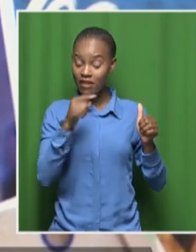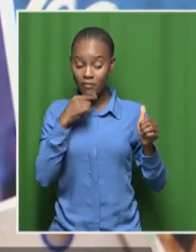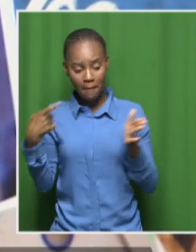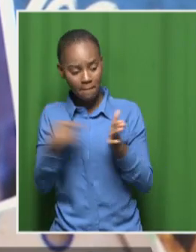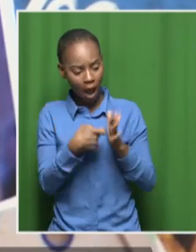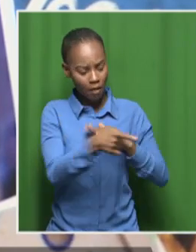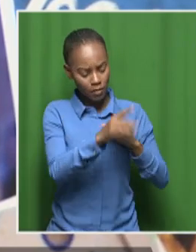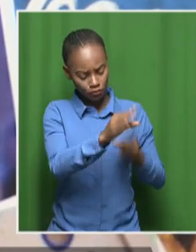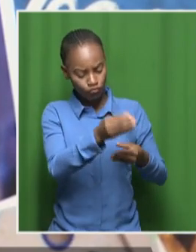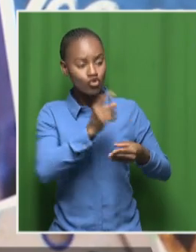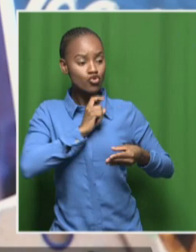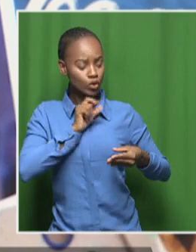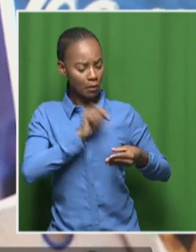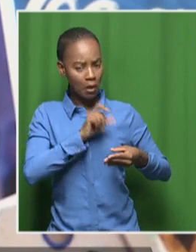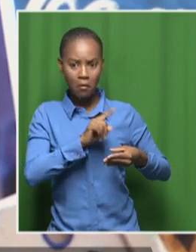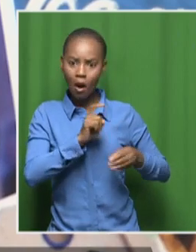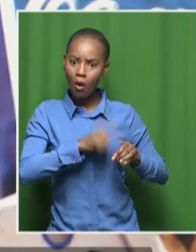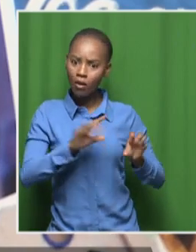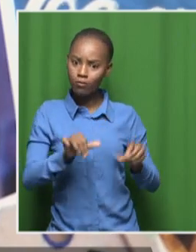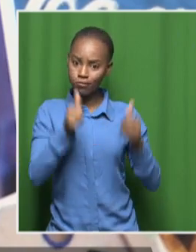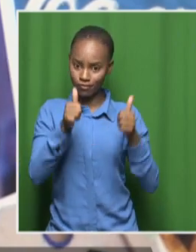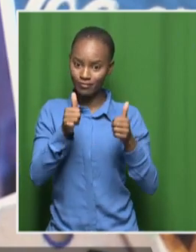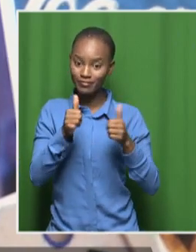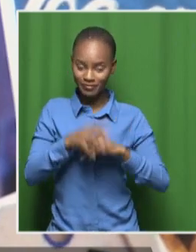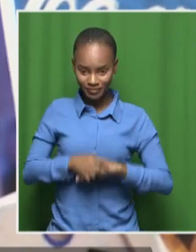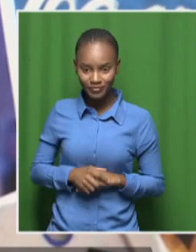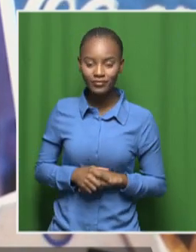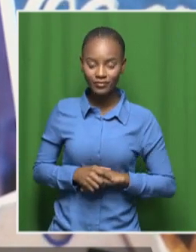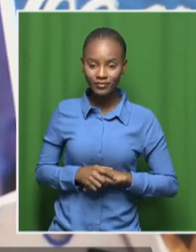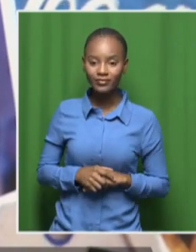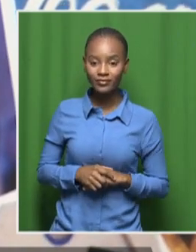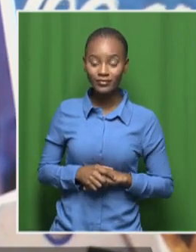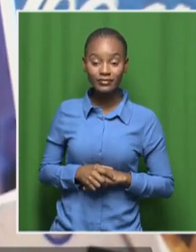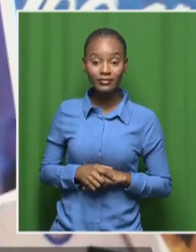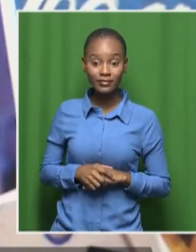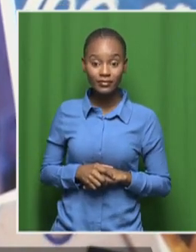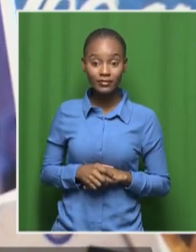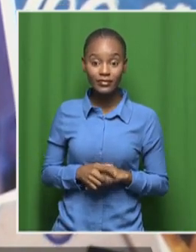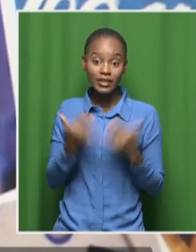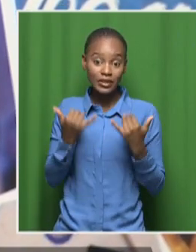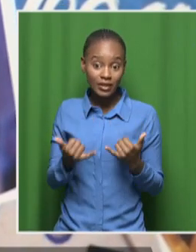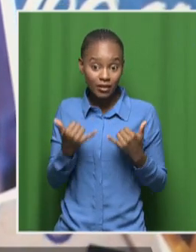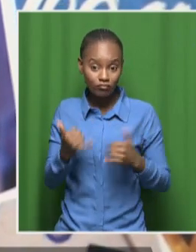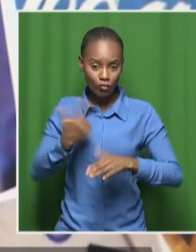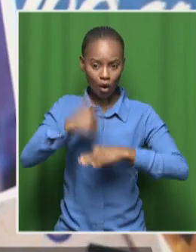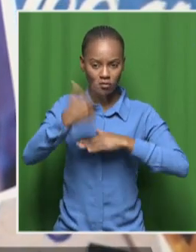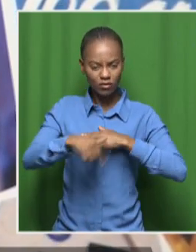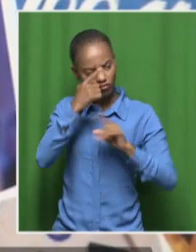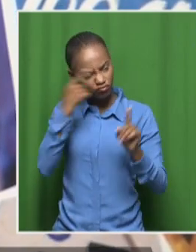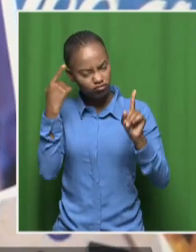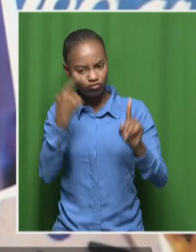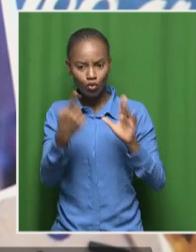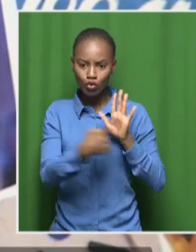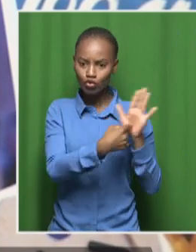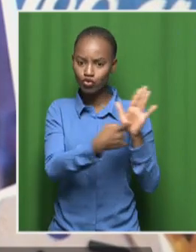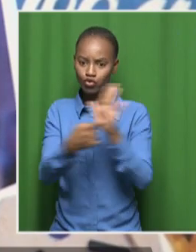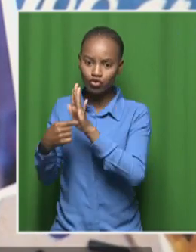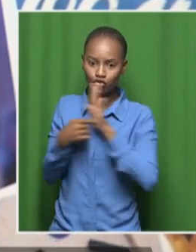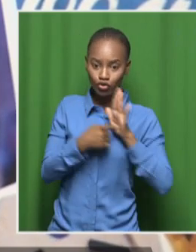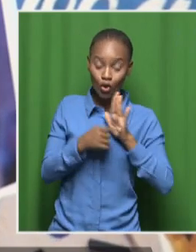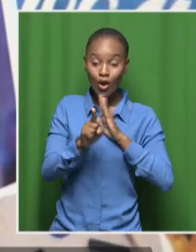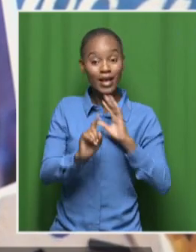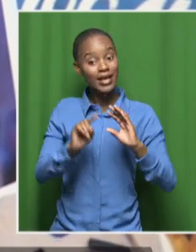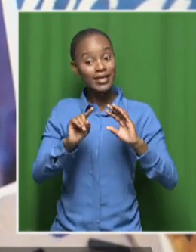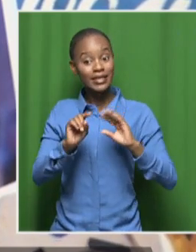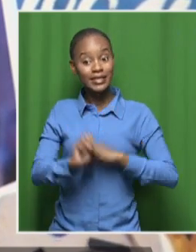which part of the society you're coming from. That's what this Expo seeks to do, is to showcase the best of South Africa,